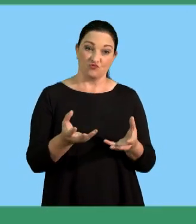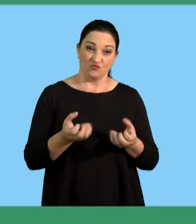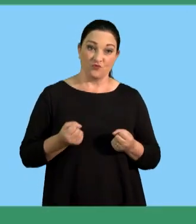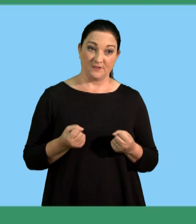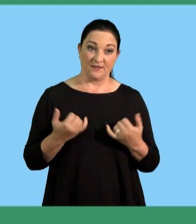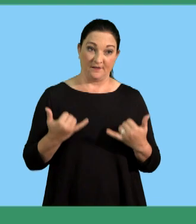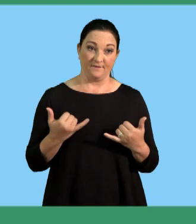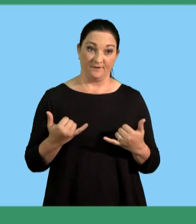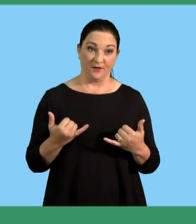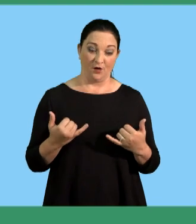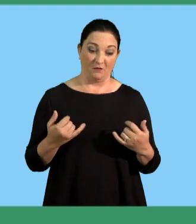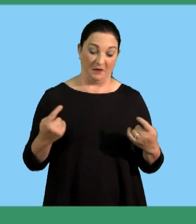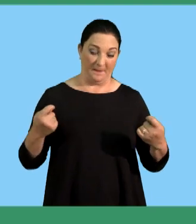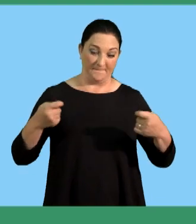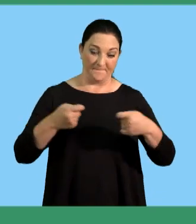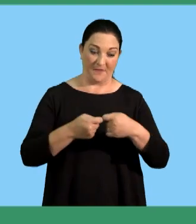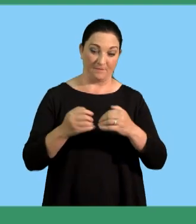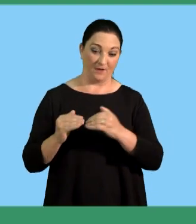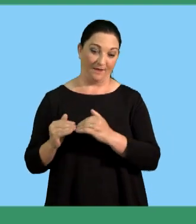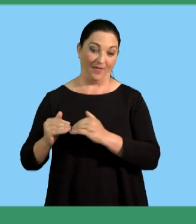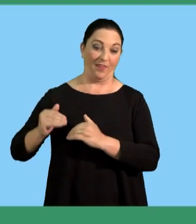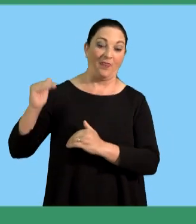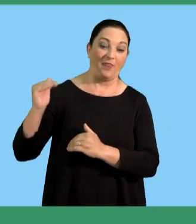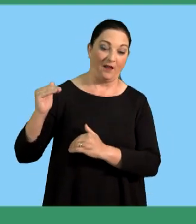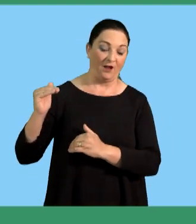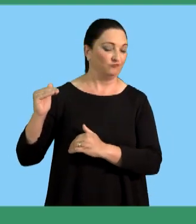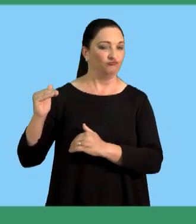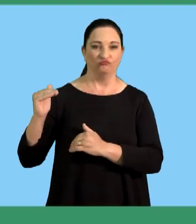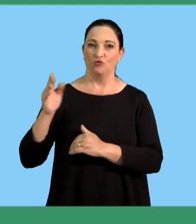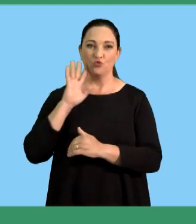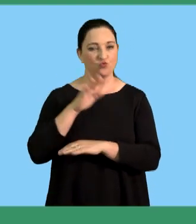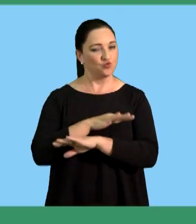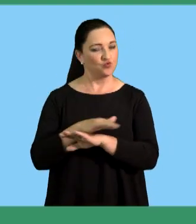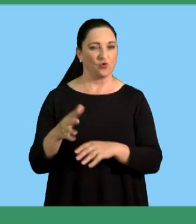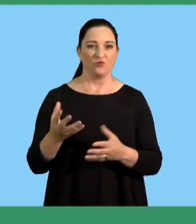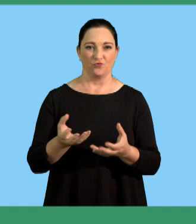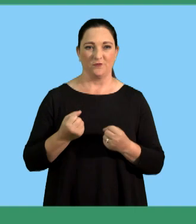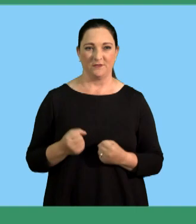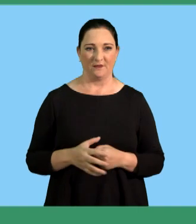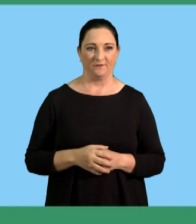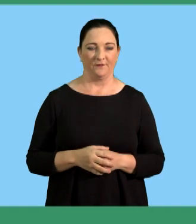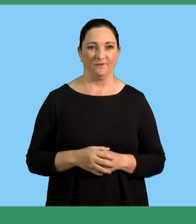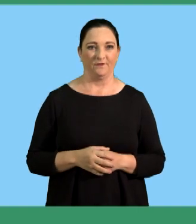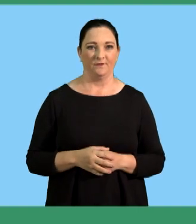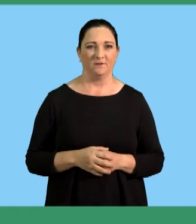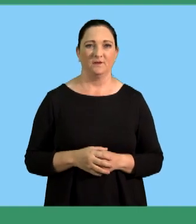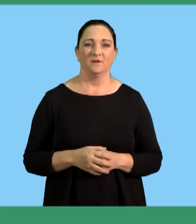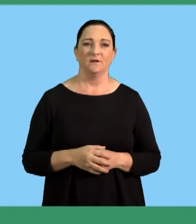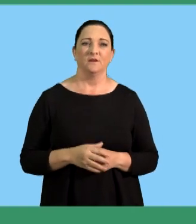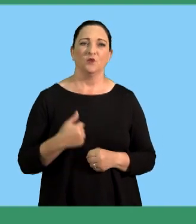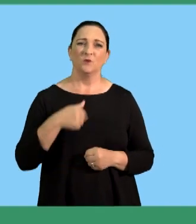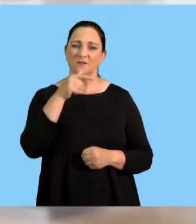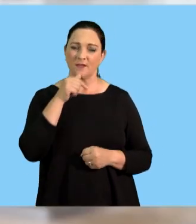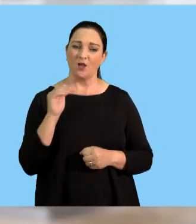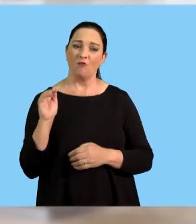payout larger than the value of the loss at market value. So this is to say, because we are